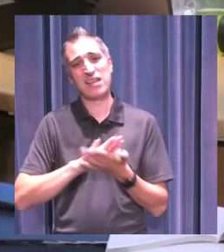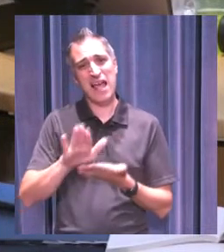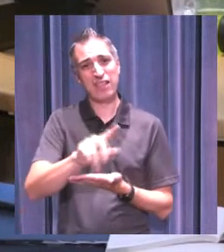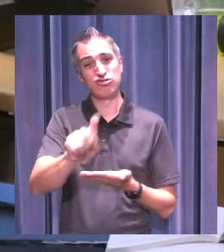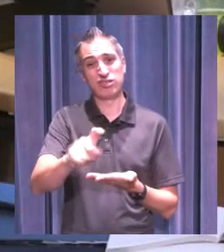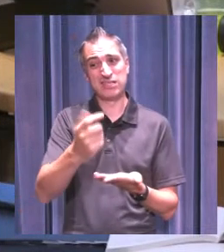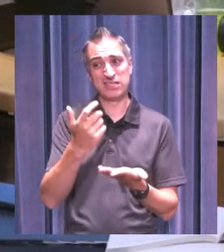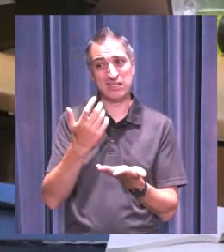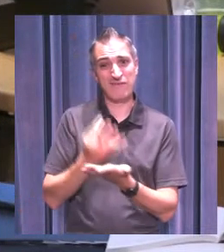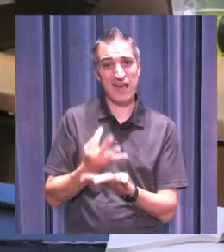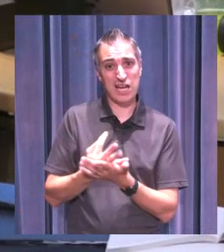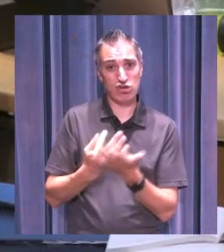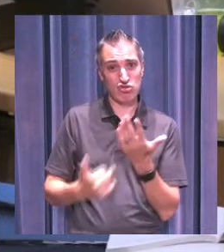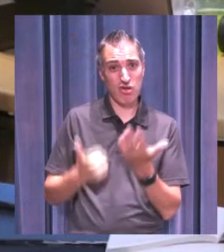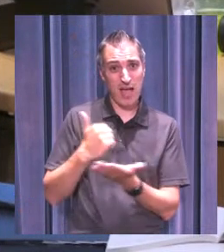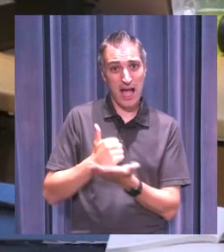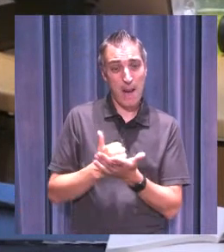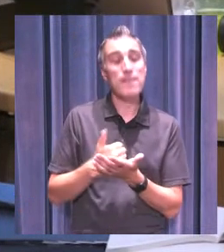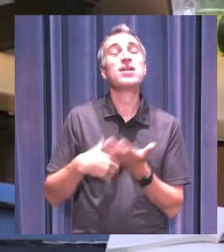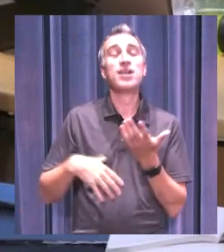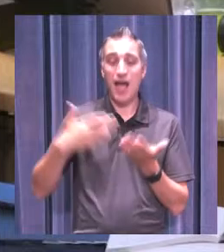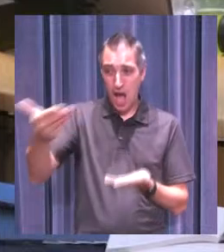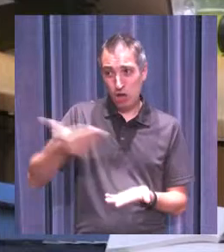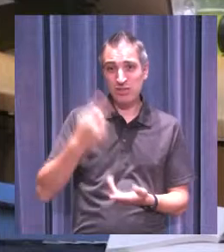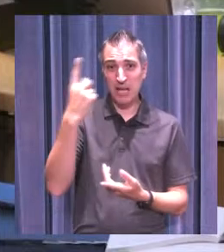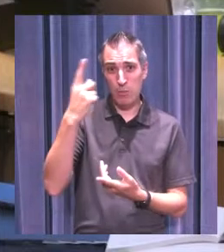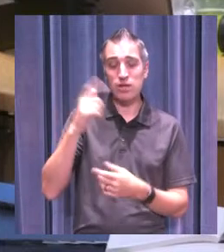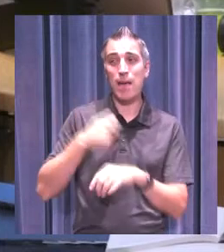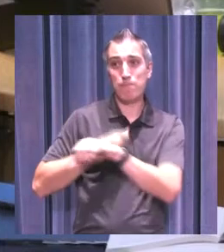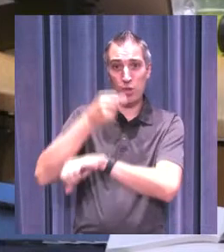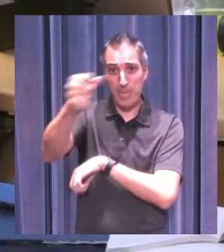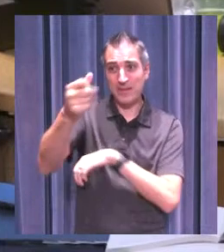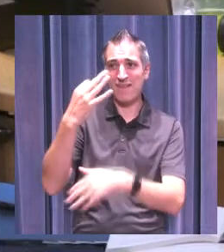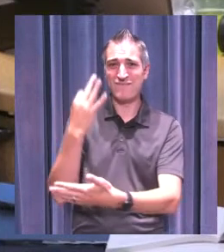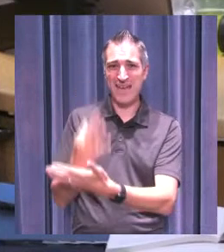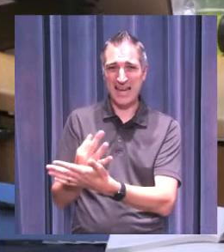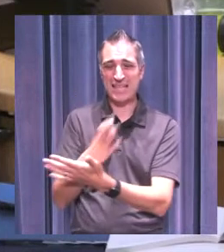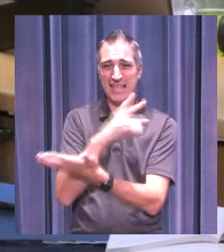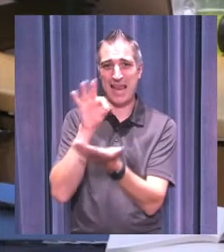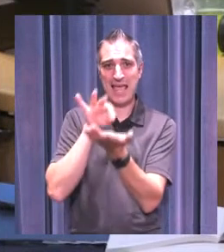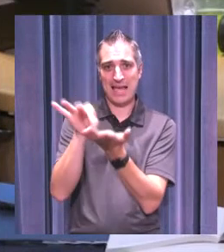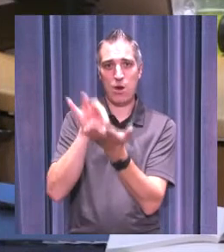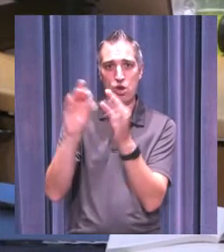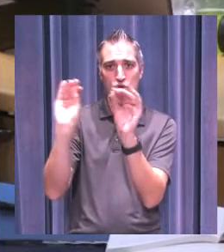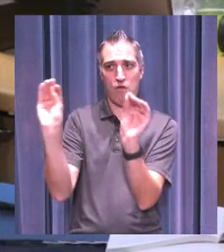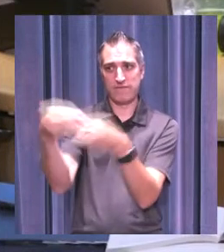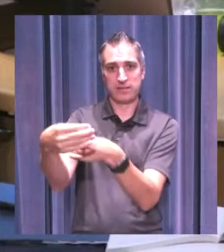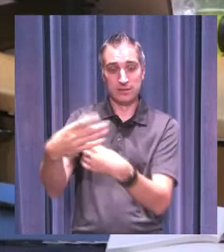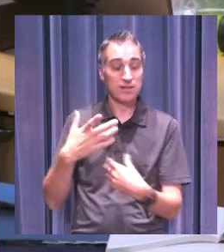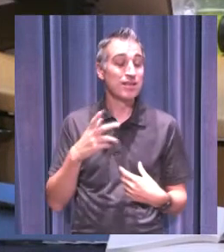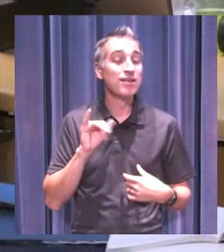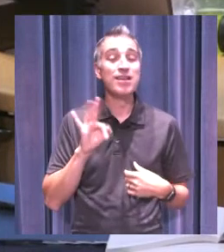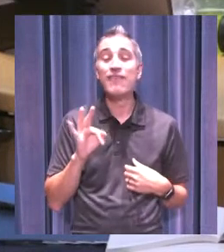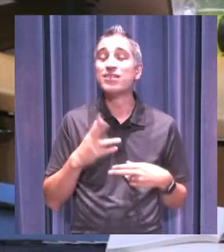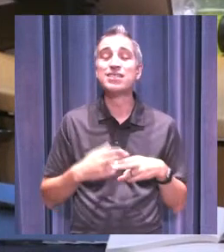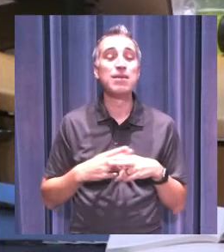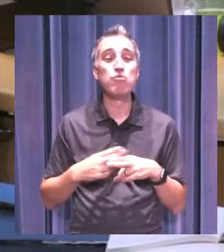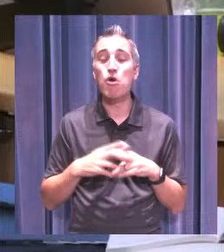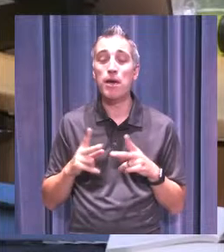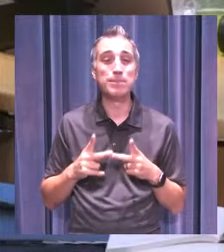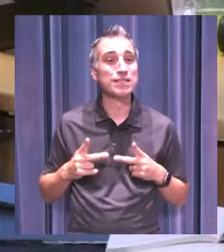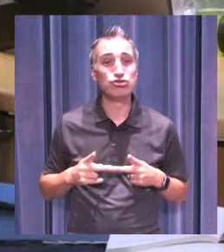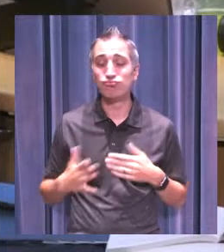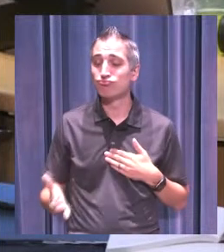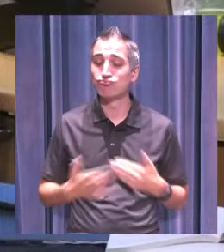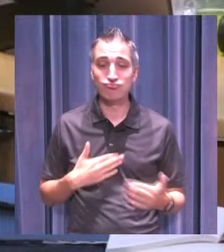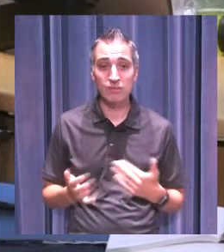financial help, then hire someone and put them in a finance and accounting. Even if this is a temporary position,